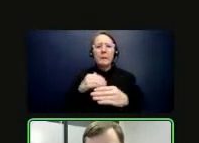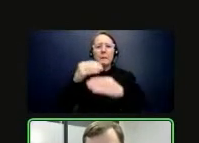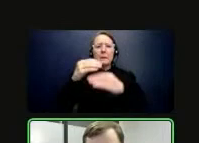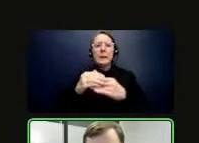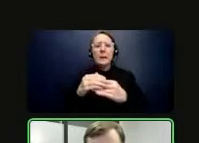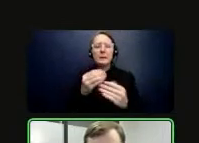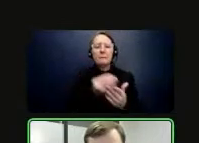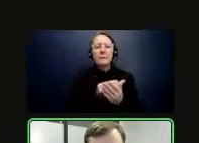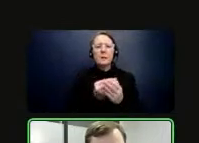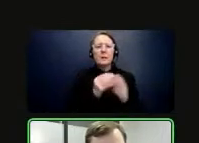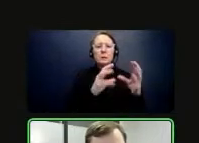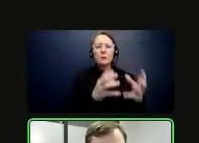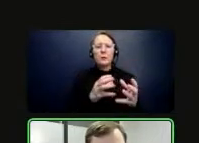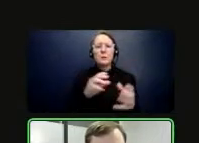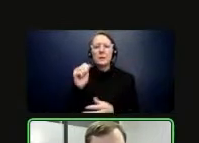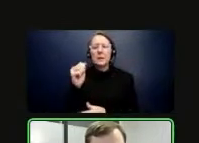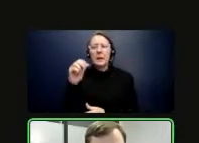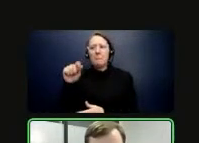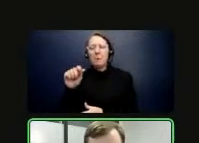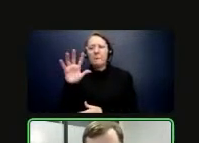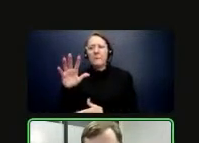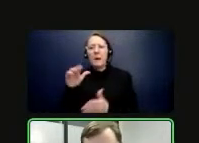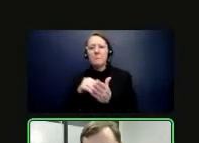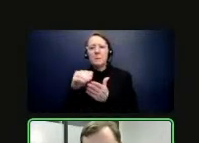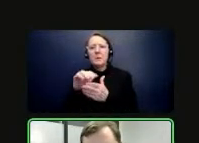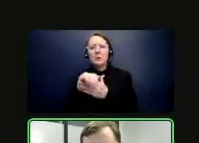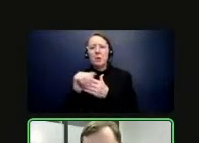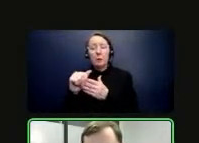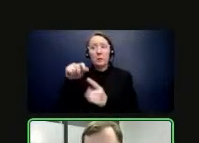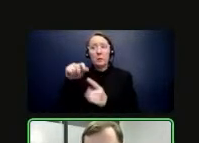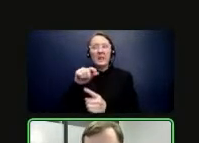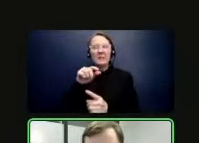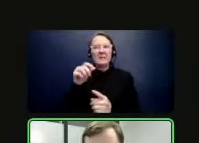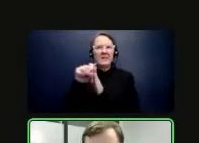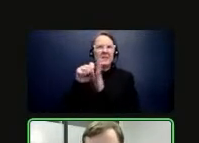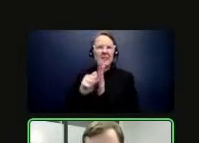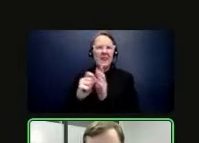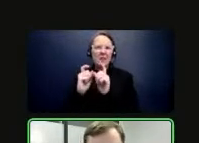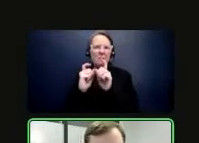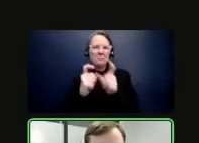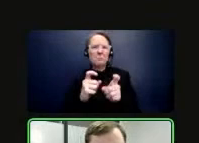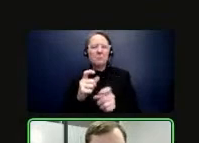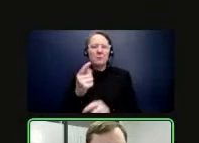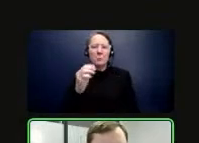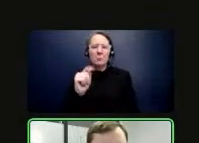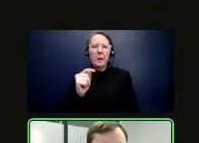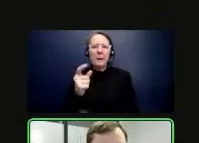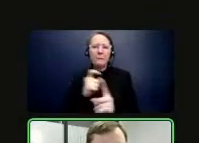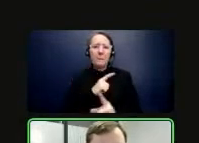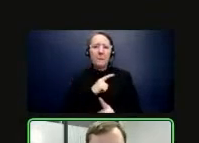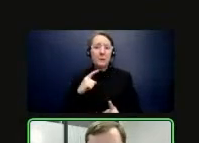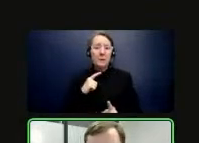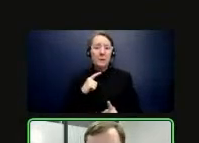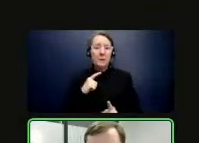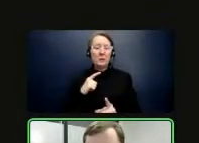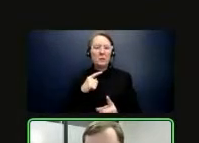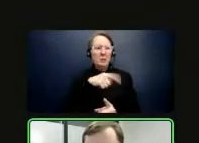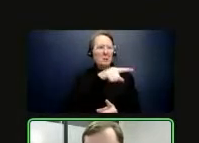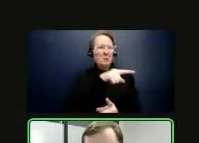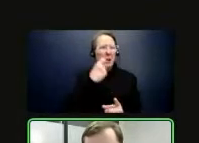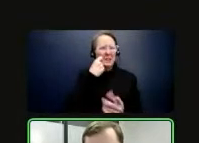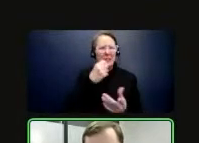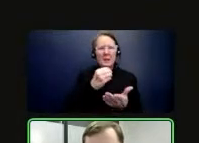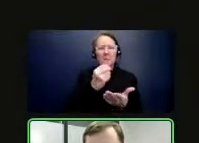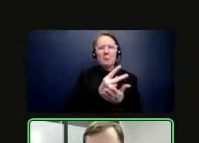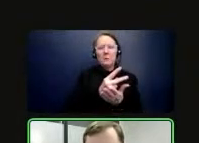$10.5 million, the state grant from the legislature that you guys just approved the last couple months to make up that small amount